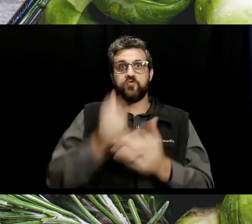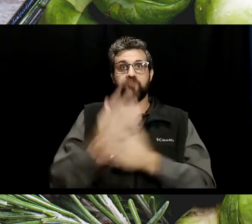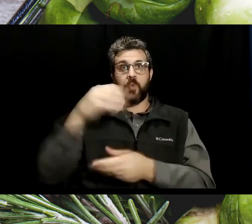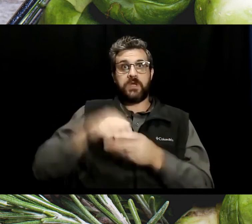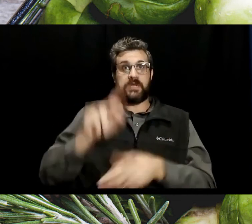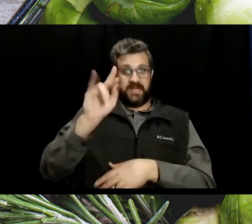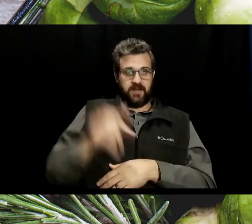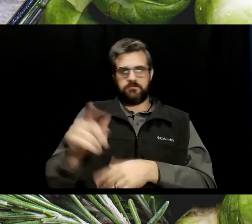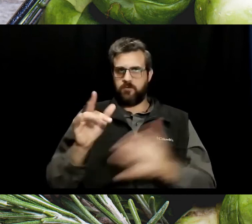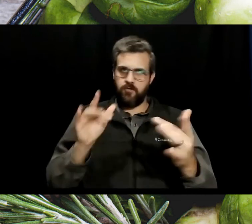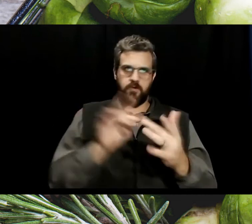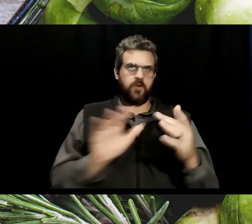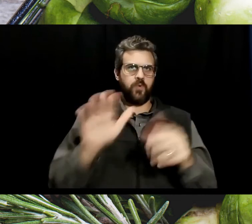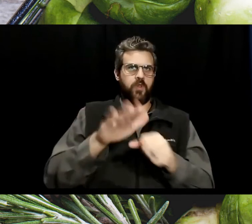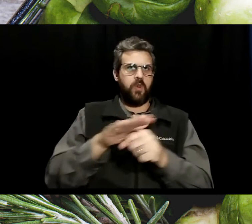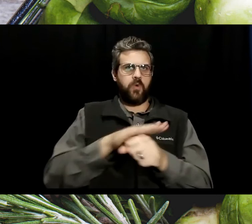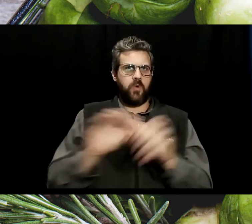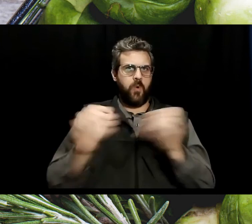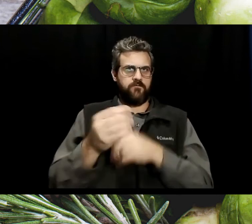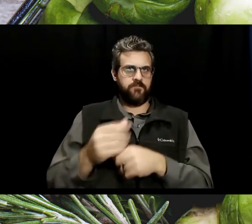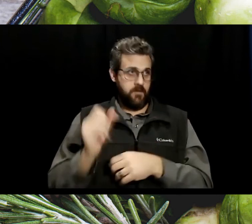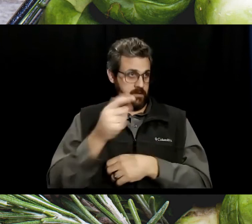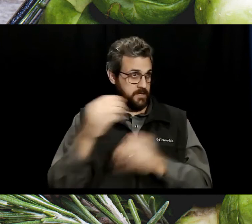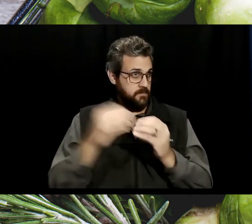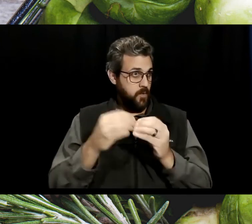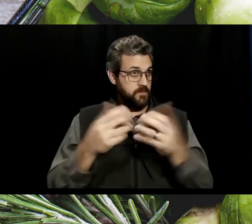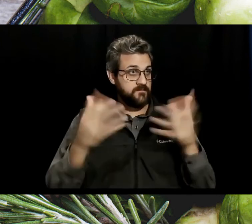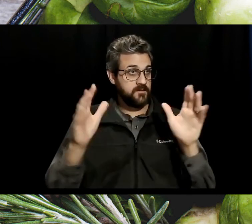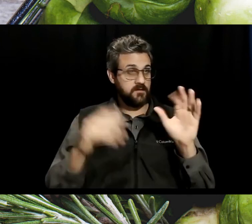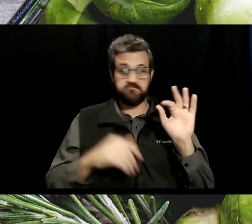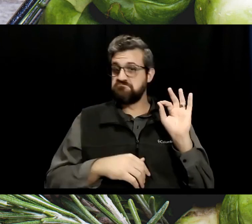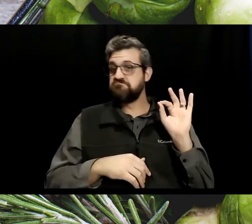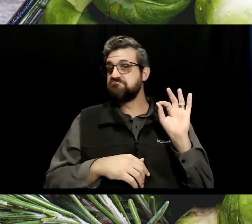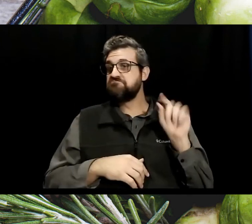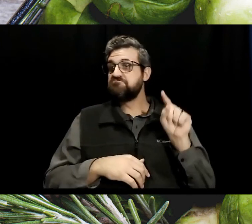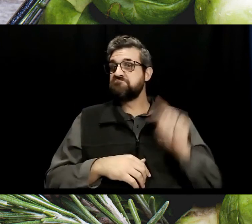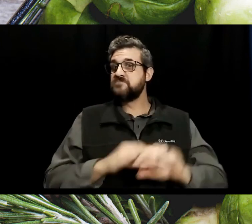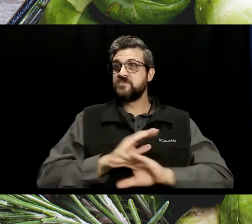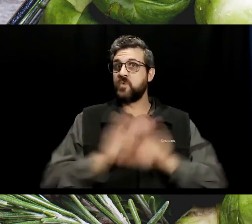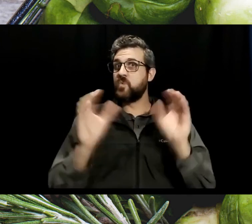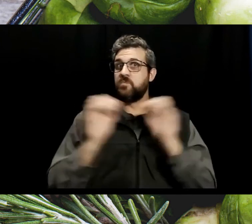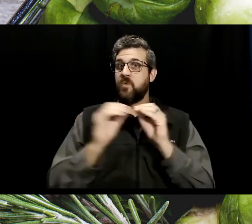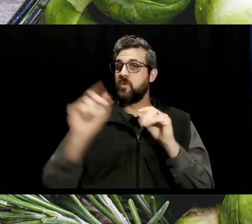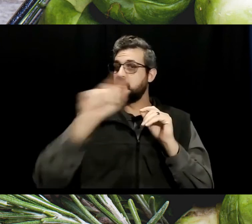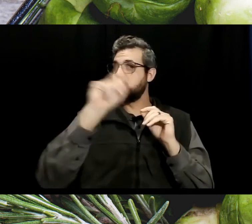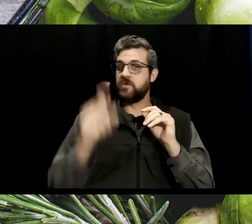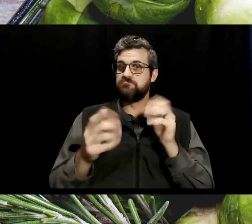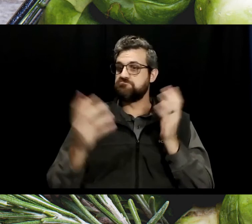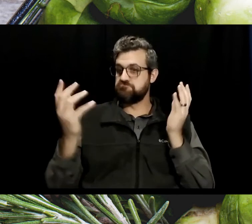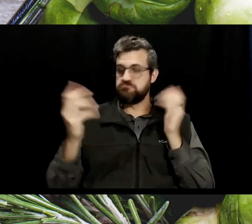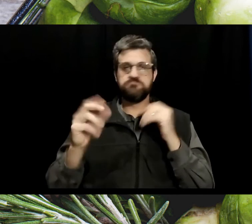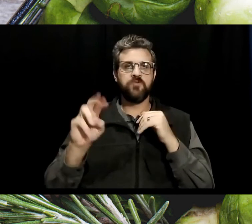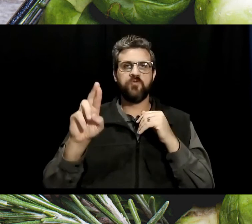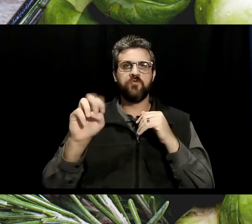Kentucky. Anything else, Mindy? Are we all good? Yeah, I'm not seeing any more questions. Rebecca loves